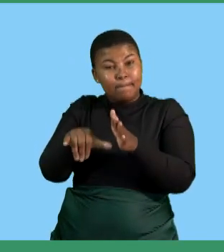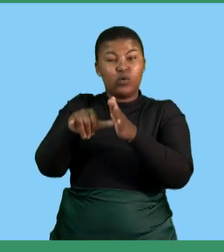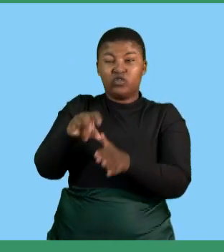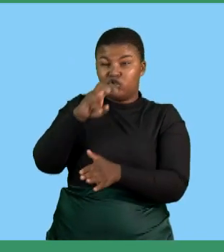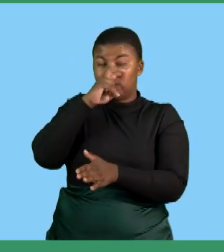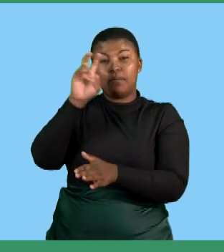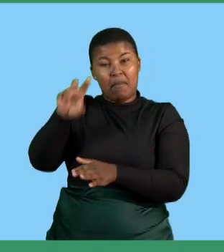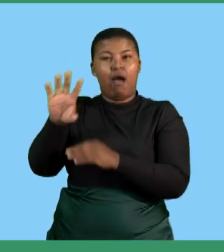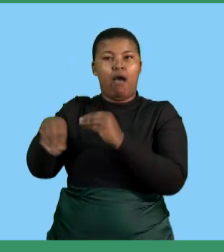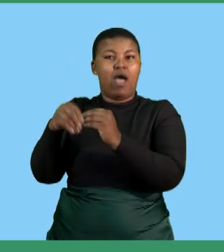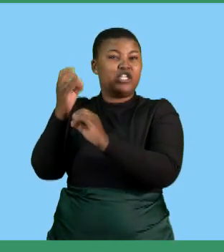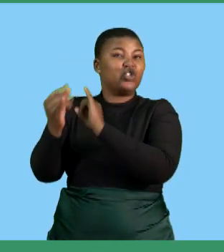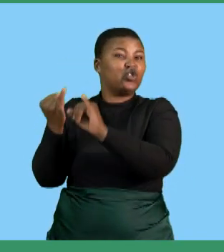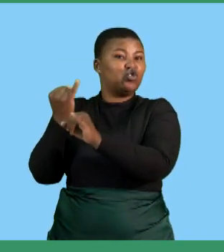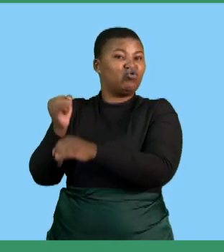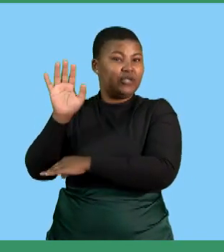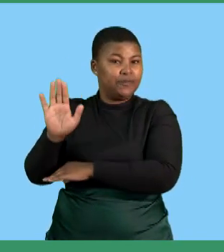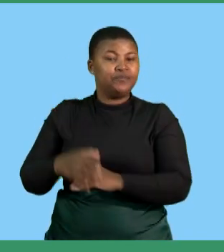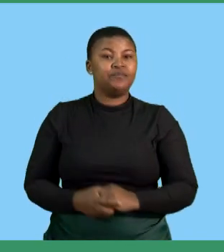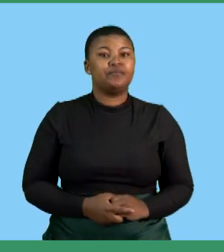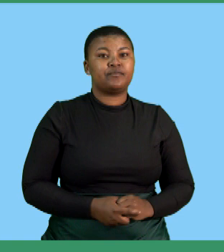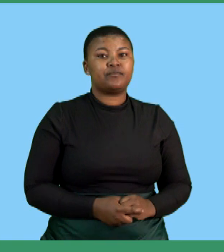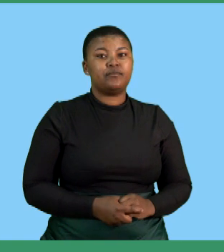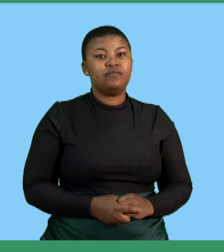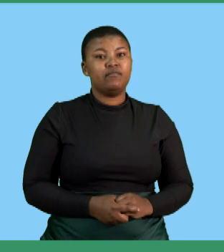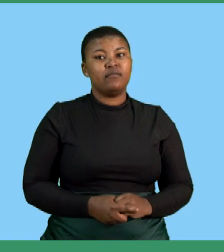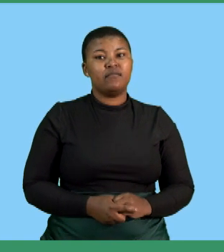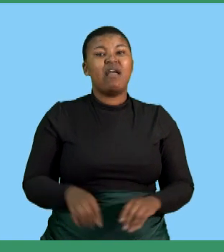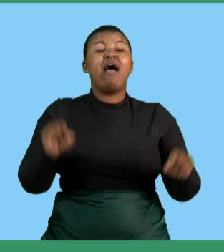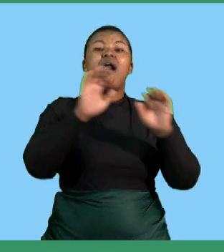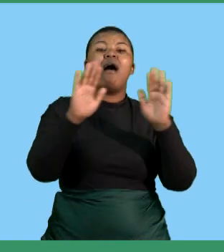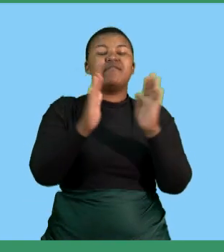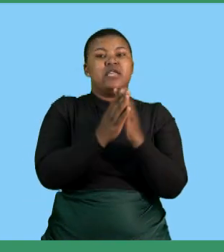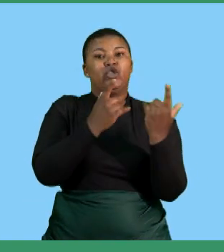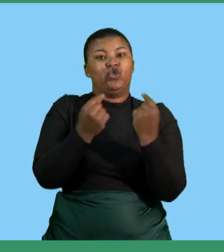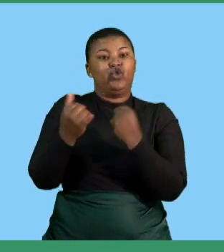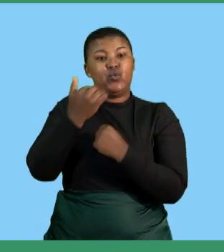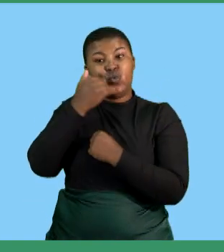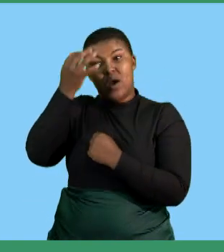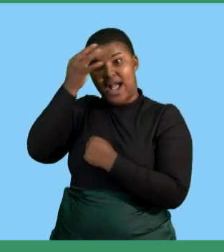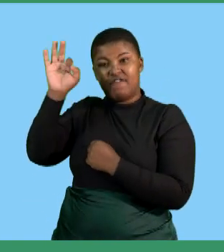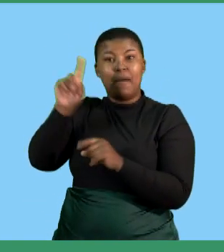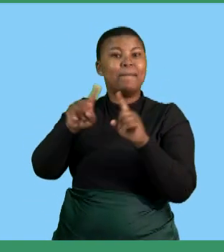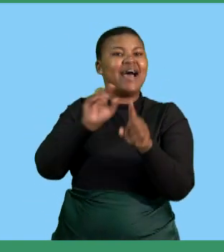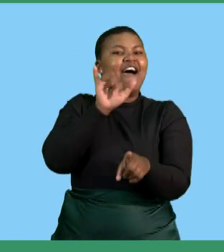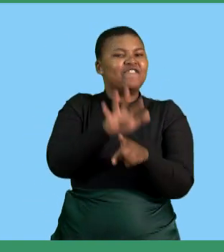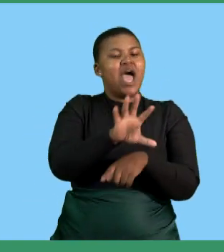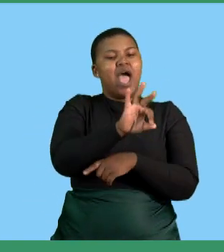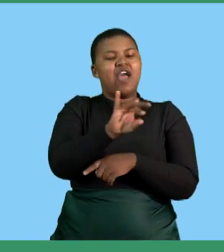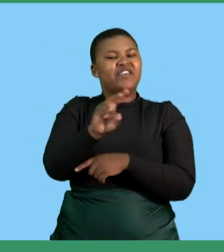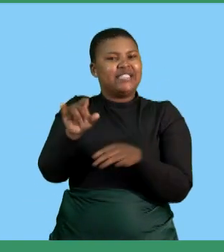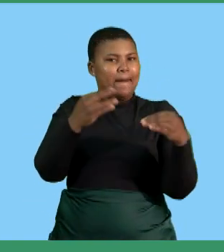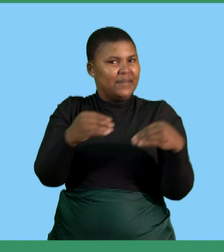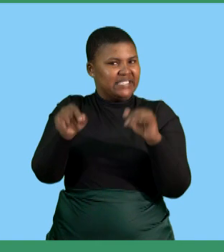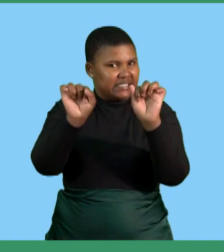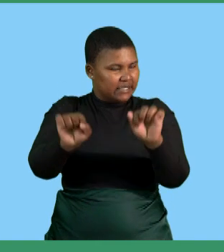the actions or the decisions taken by the government, which then affects your daily business activities.